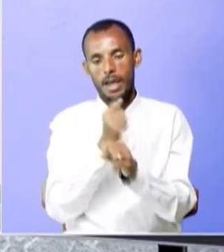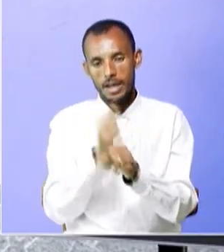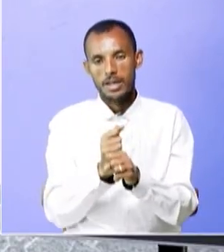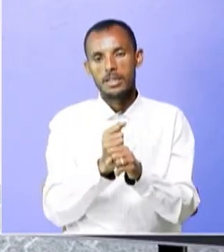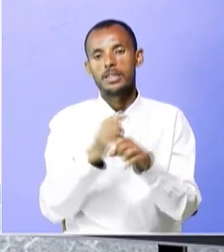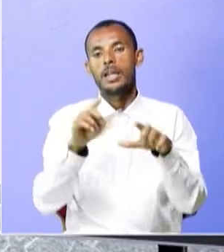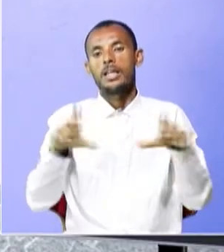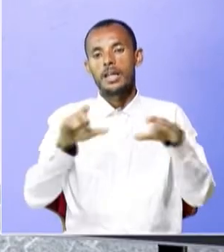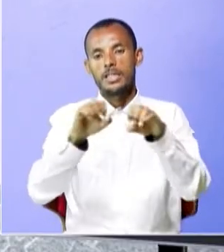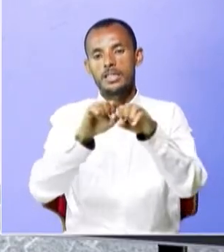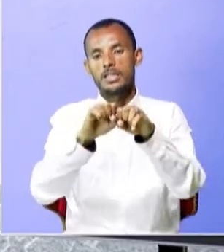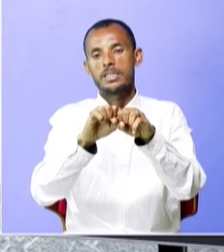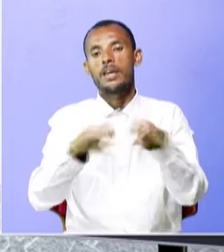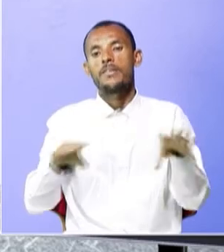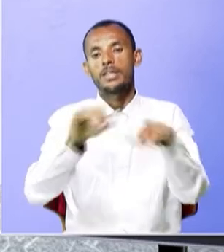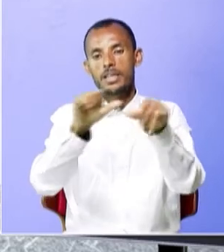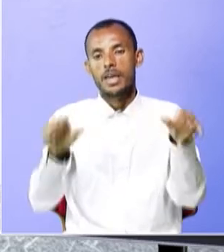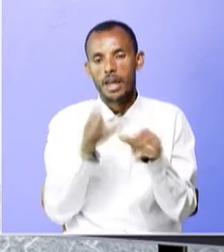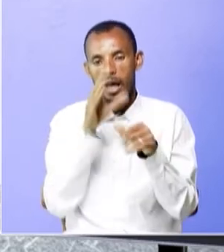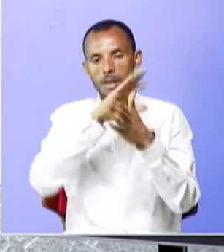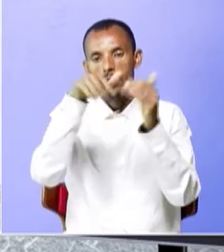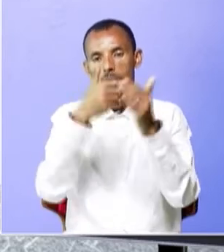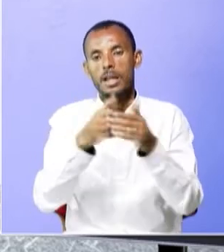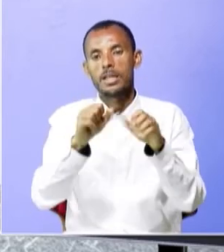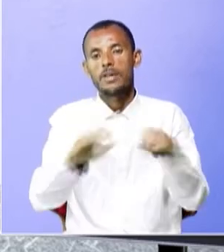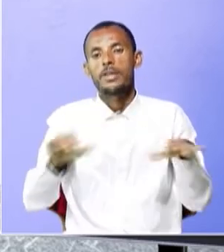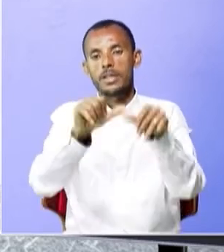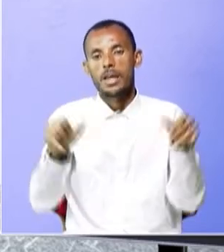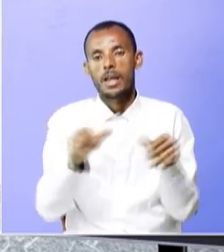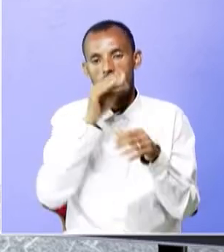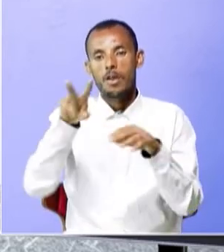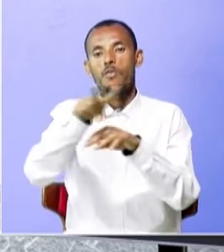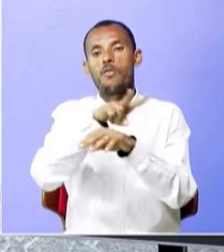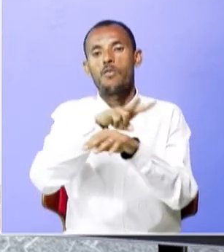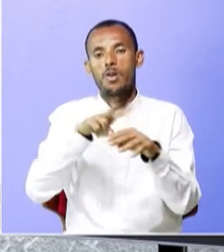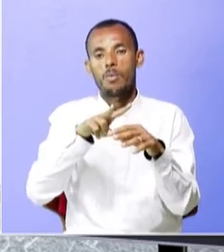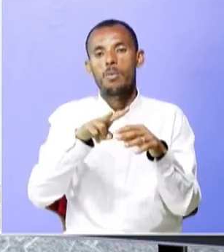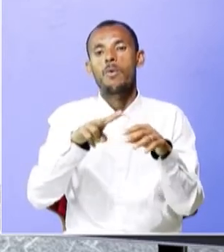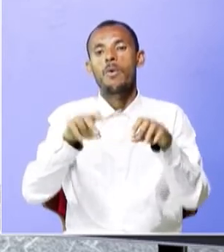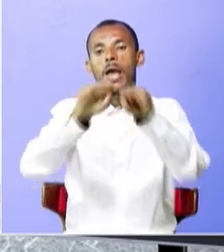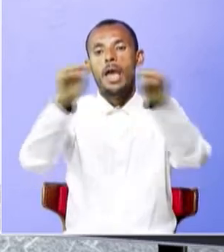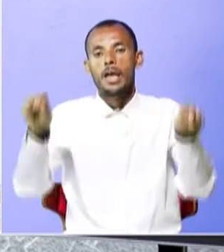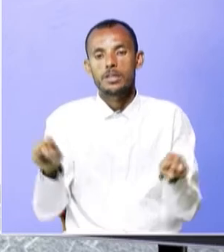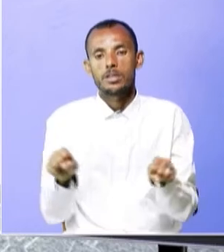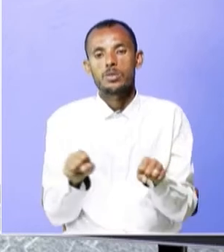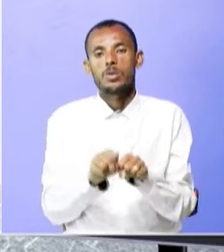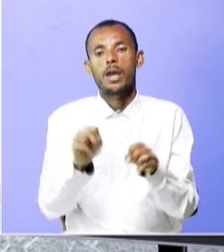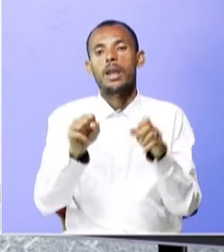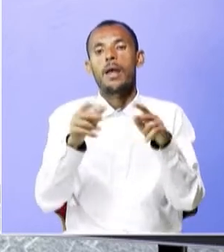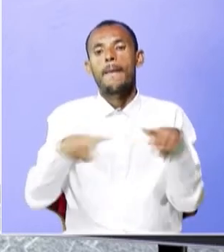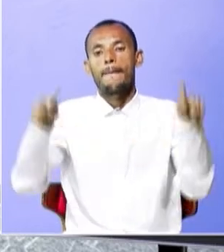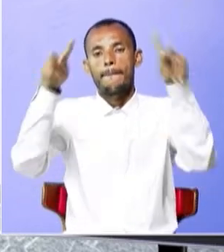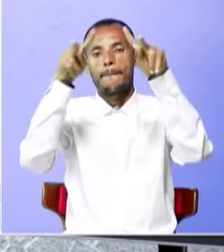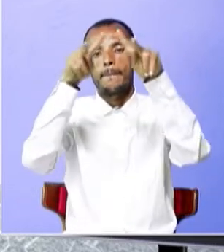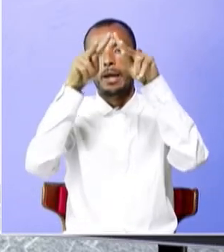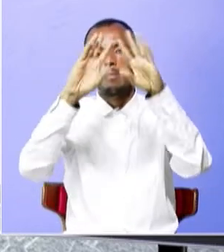surface area, the total surface area, and the volume of a square pyramid given below. Okay, we